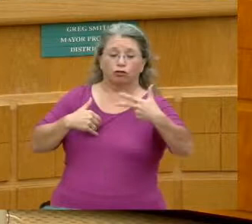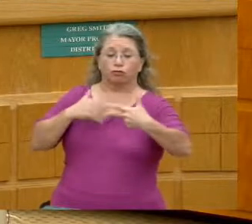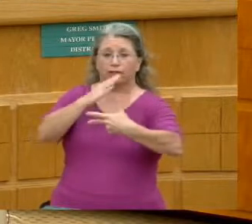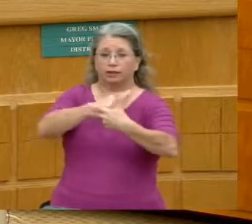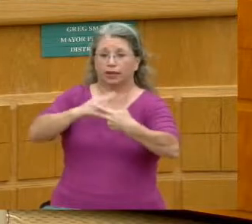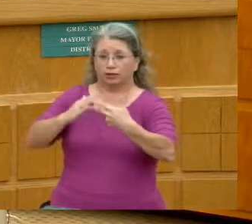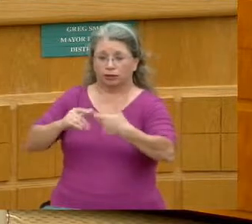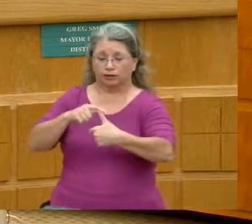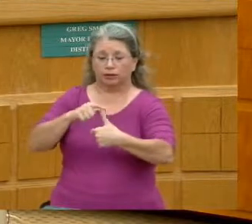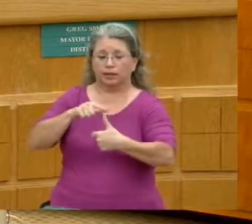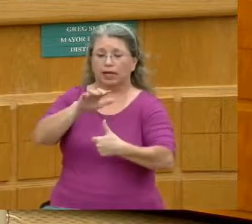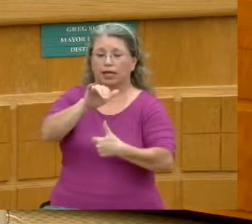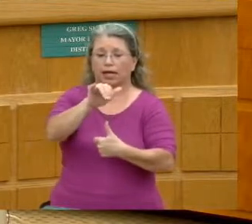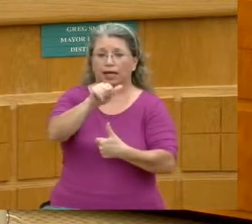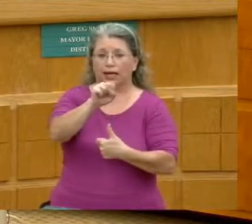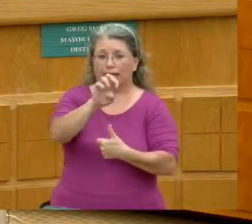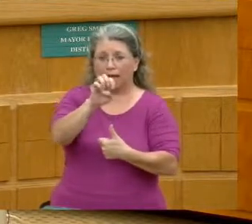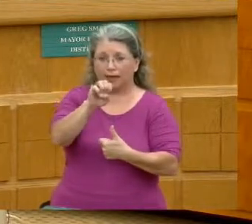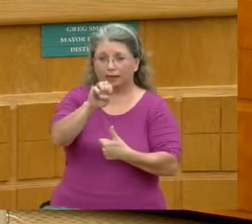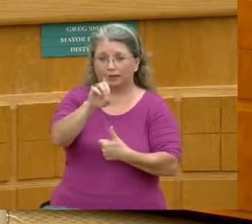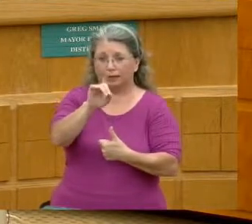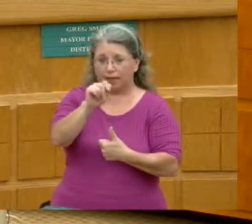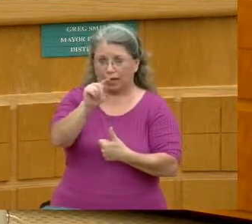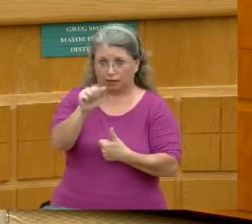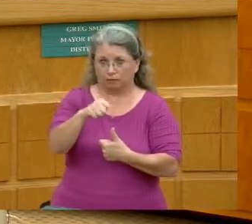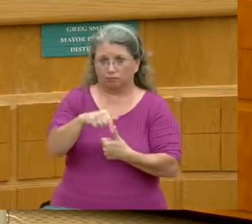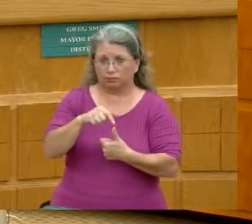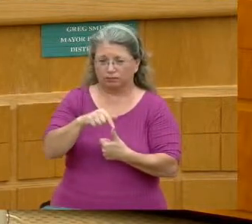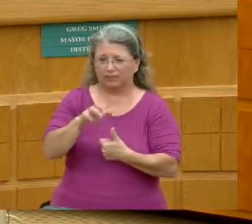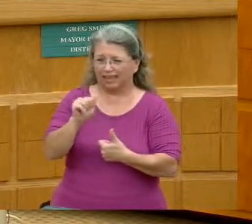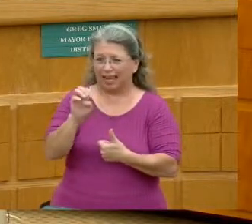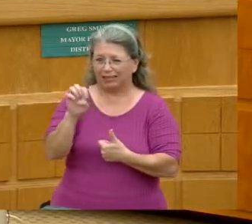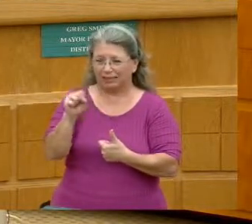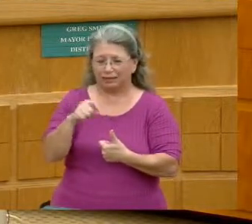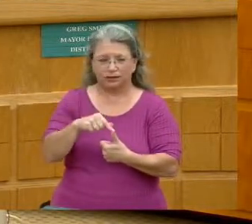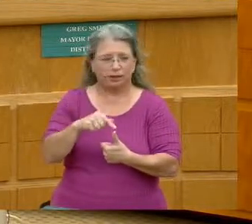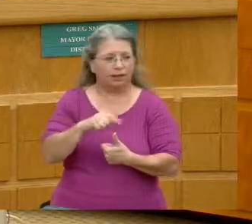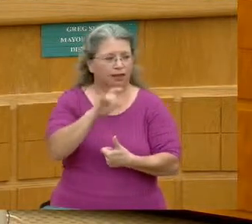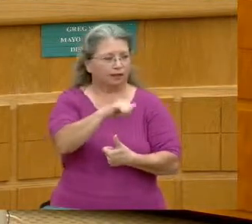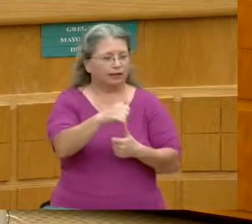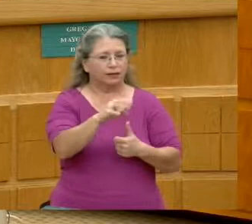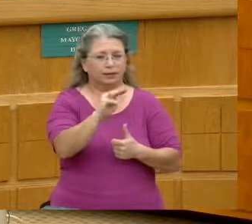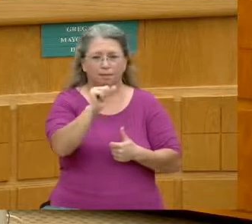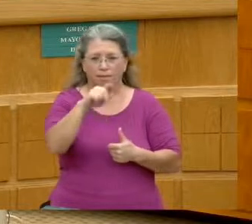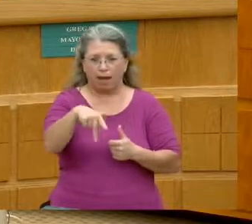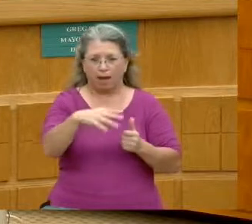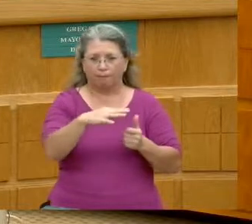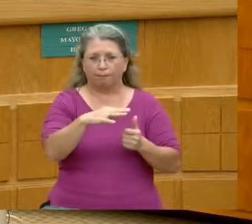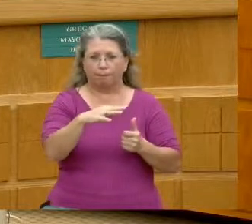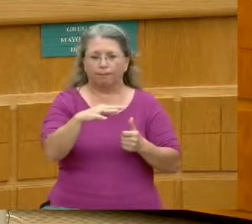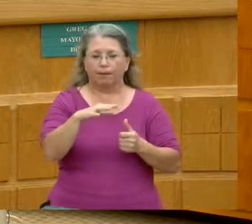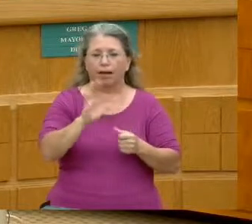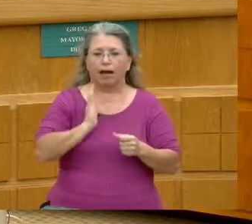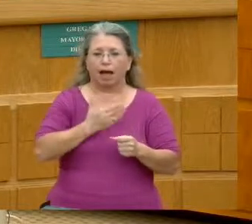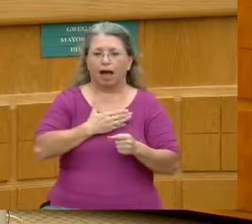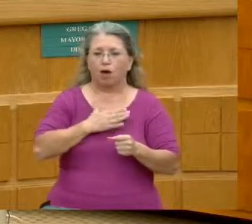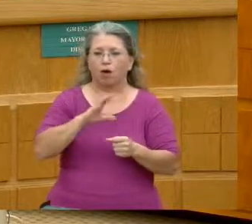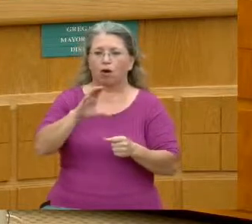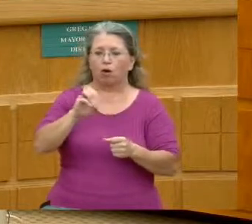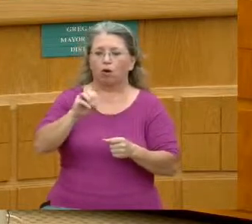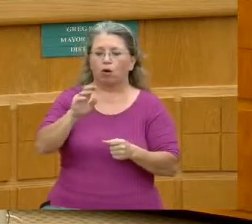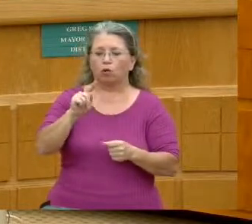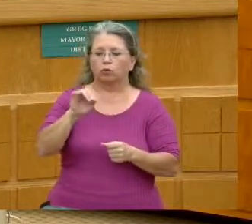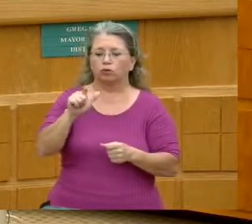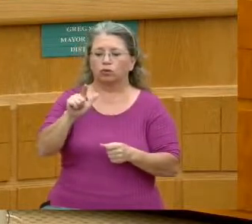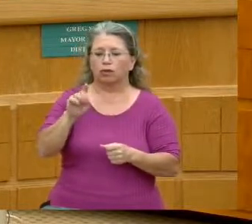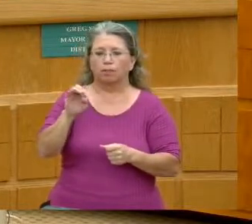case data. So let's talk about the case data. This is a heat map of the Coastal Bend area. This report is for the 12-county